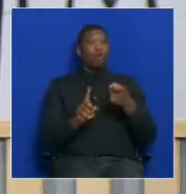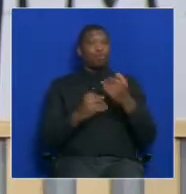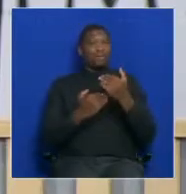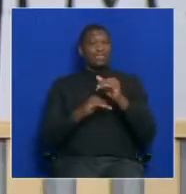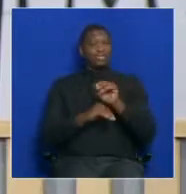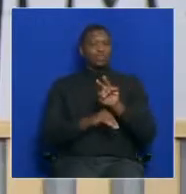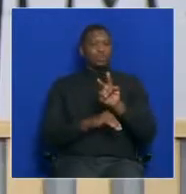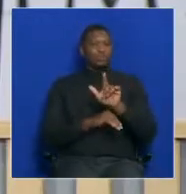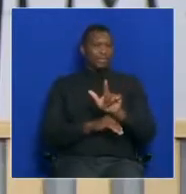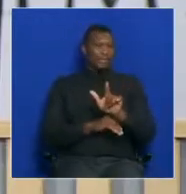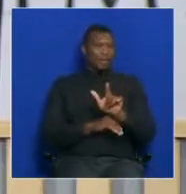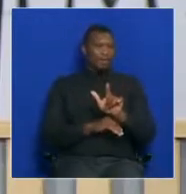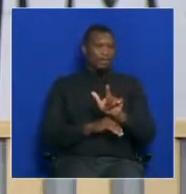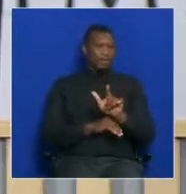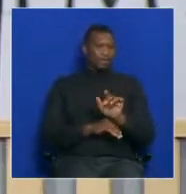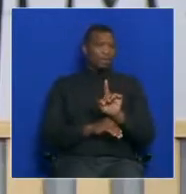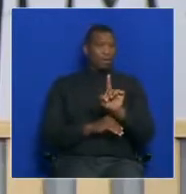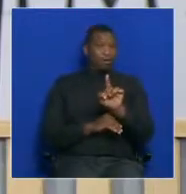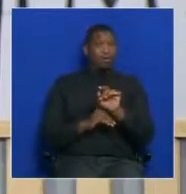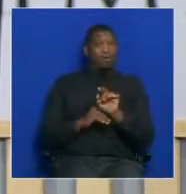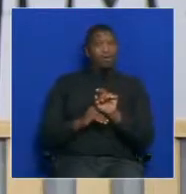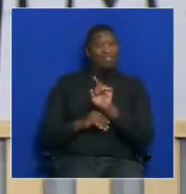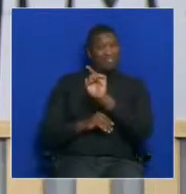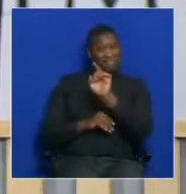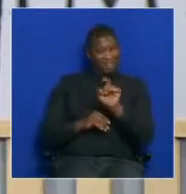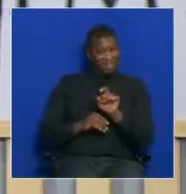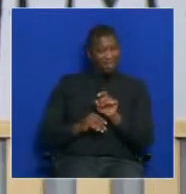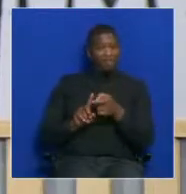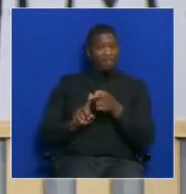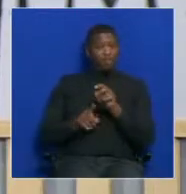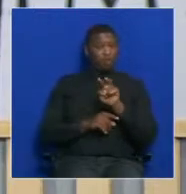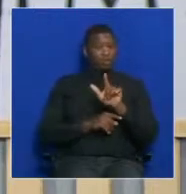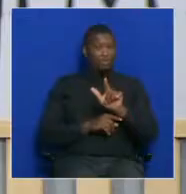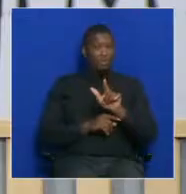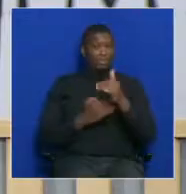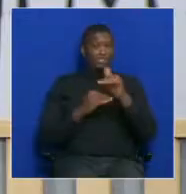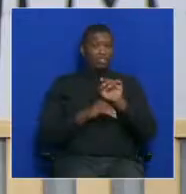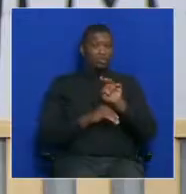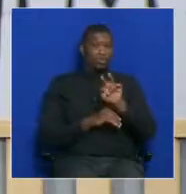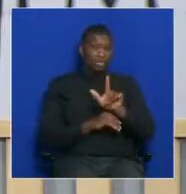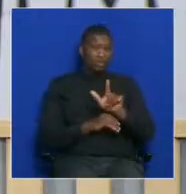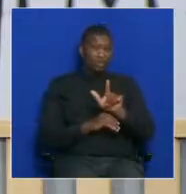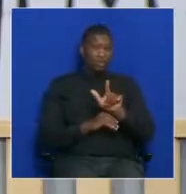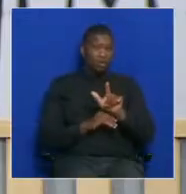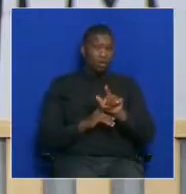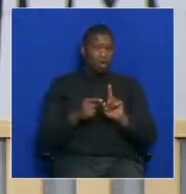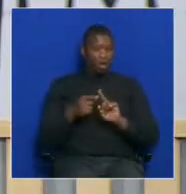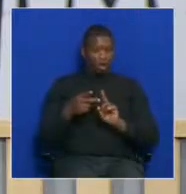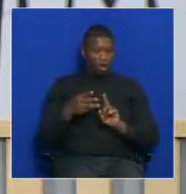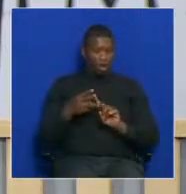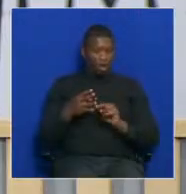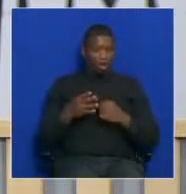that are Section 27 referral that I can